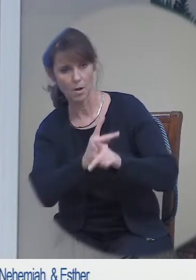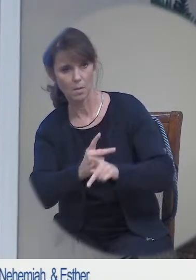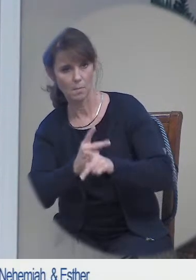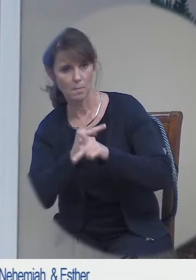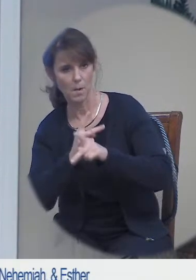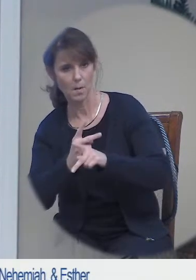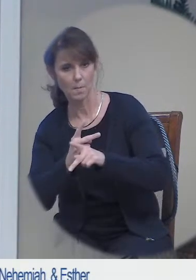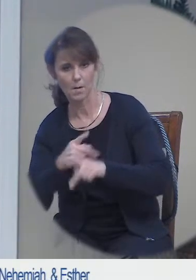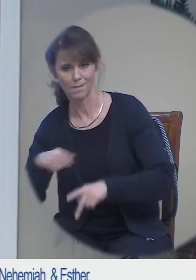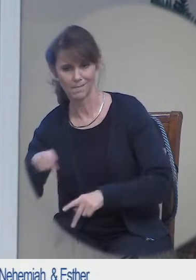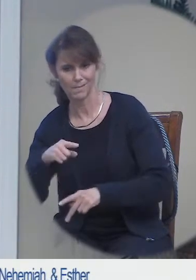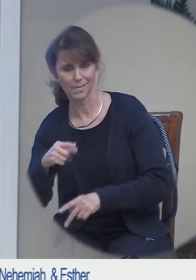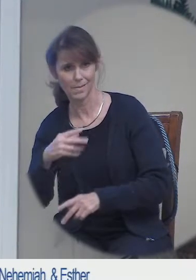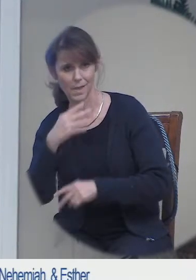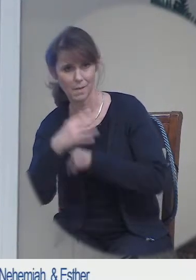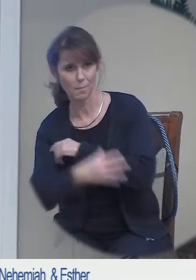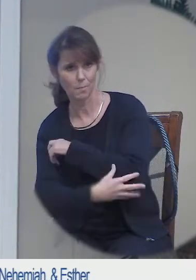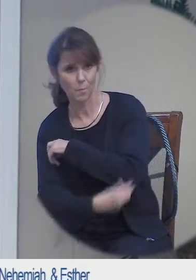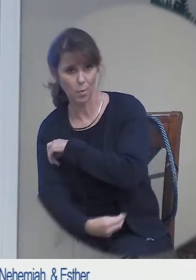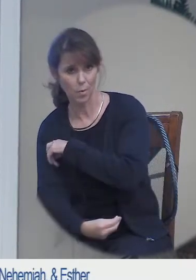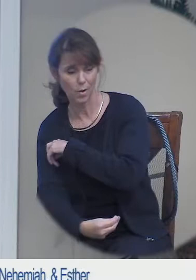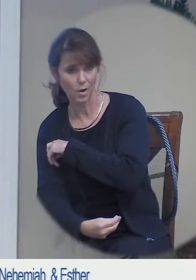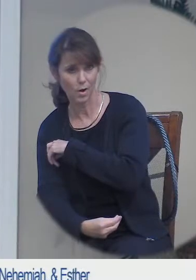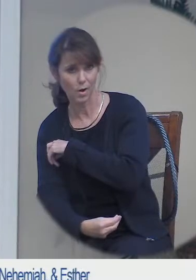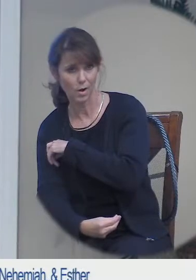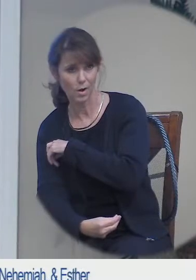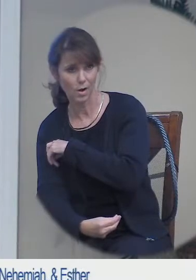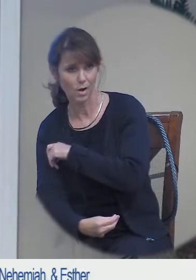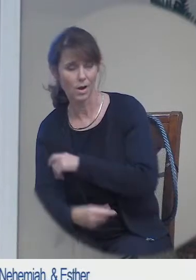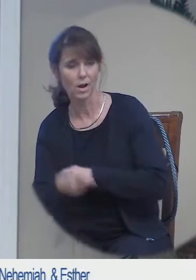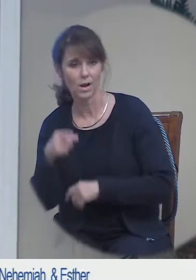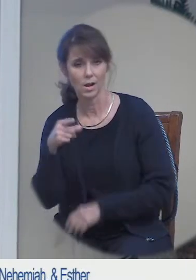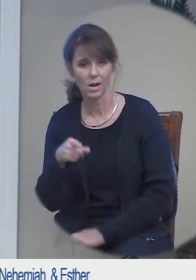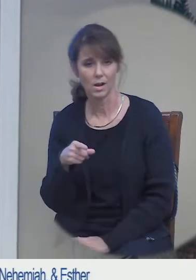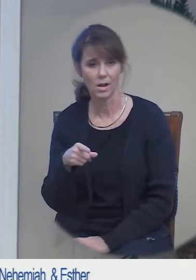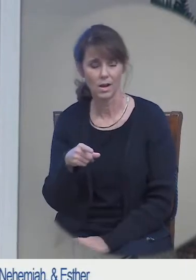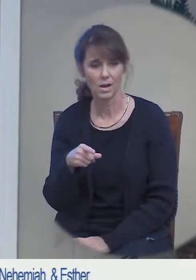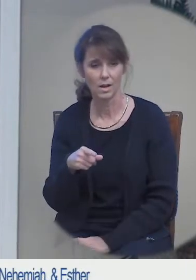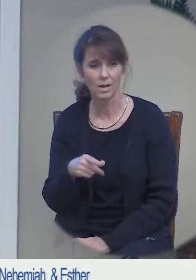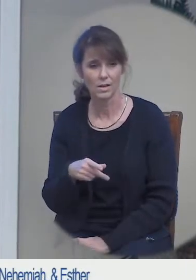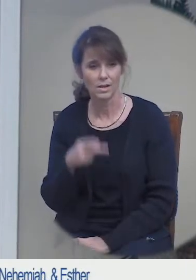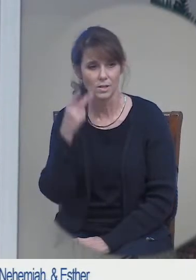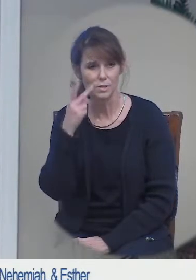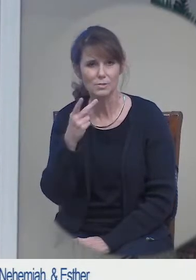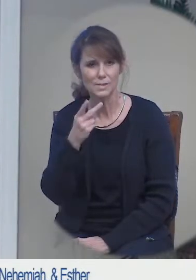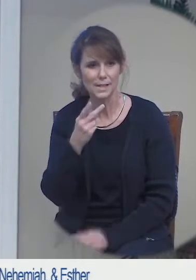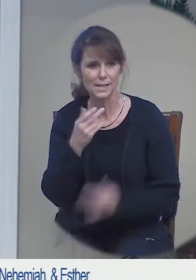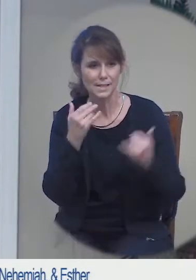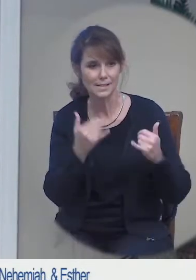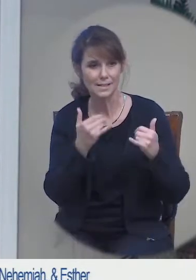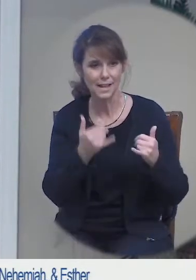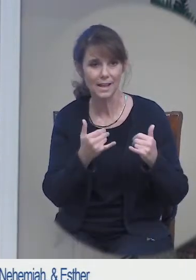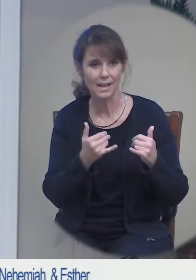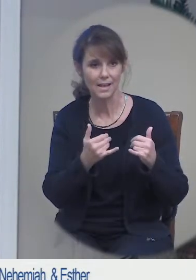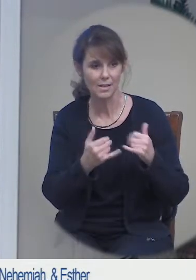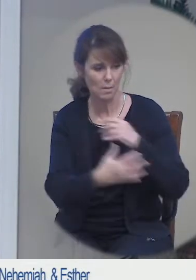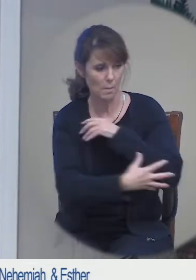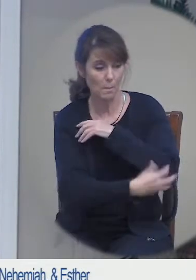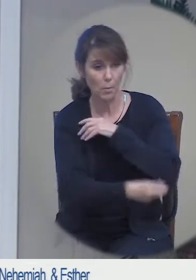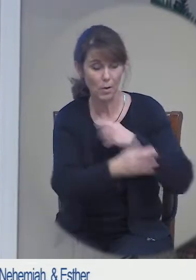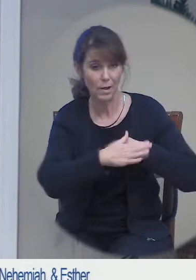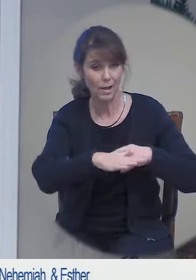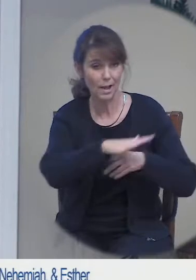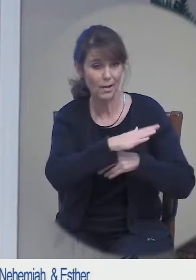disability, what do you see? Checks for cash, cash for checks, thousands of them. How much interest do they charge on that? And